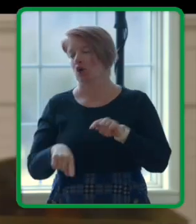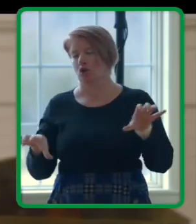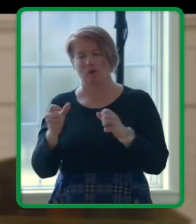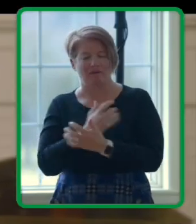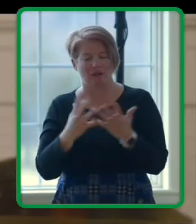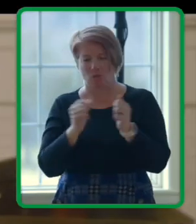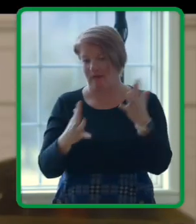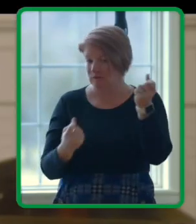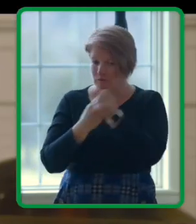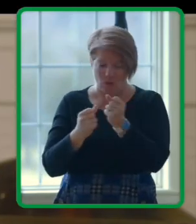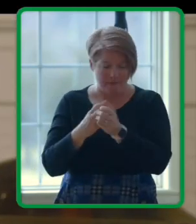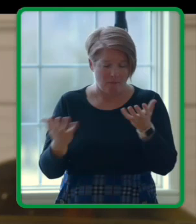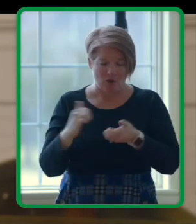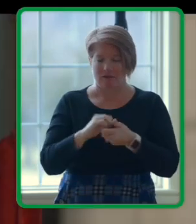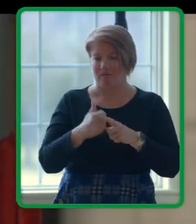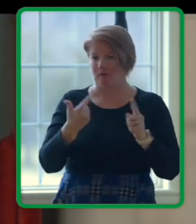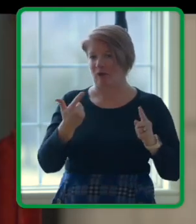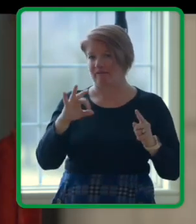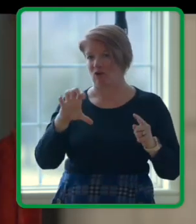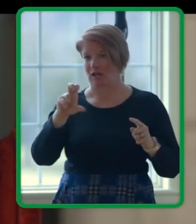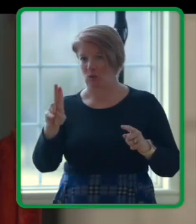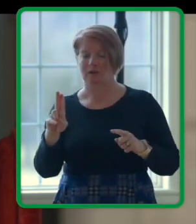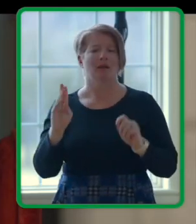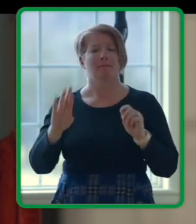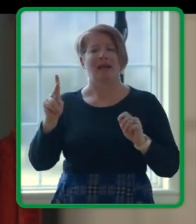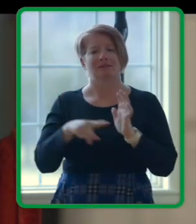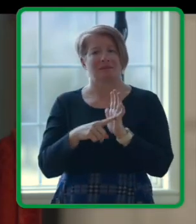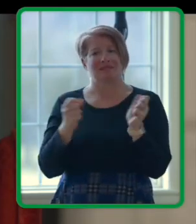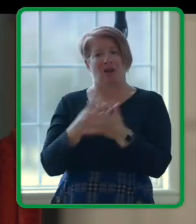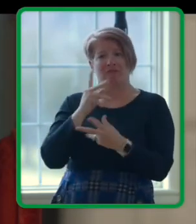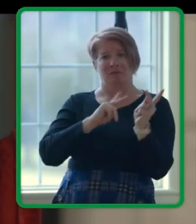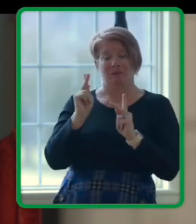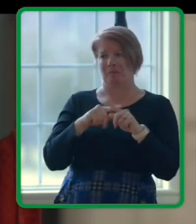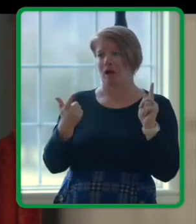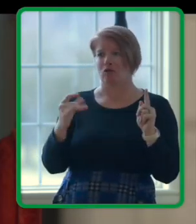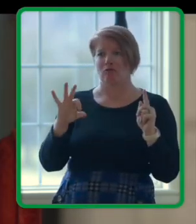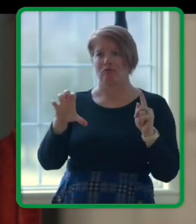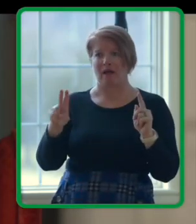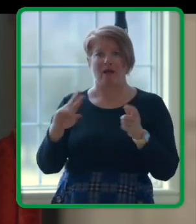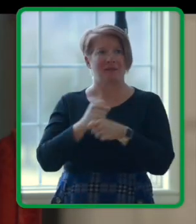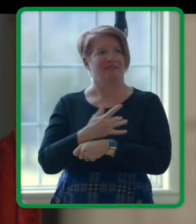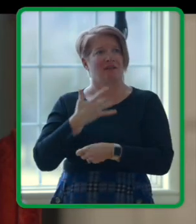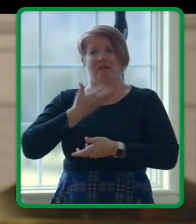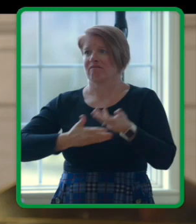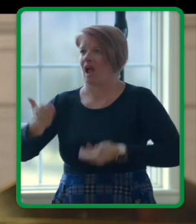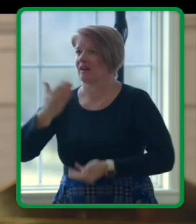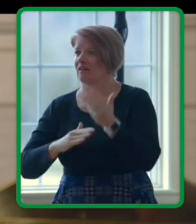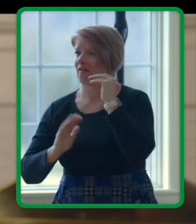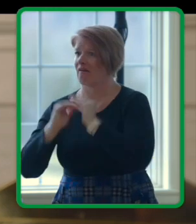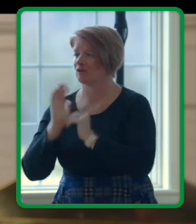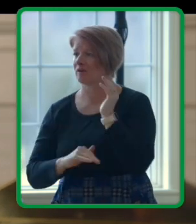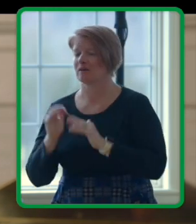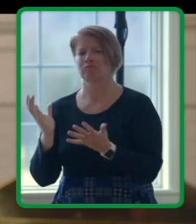support and partnership from Greylock Federal Credit Union. Banks can be a scary place for folks, and yet Greylock makes it very inviting and very comfortable. I can't